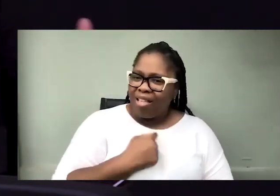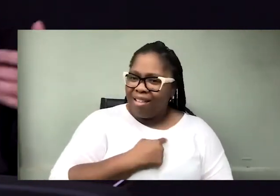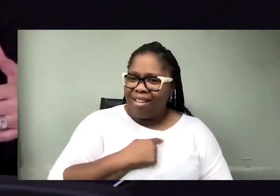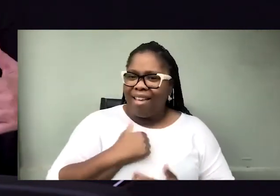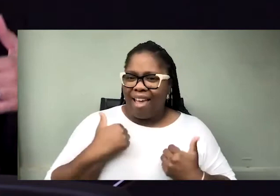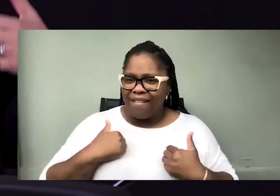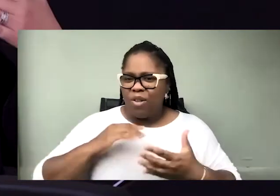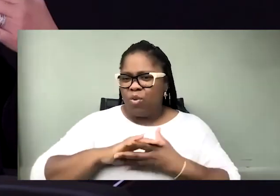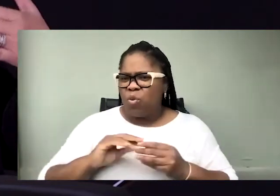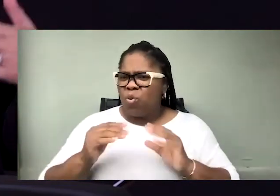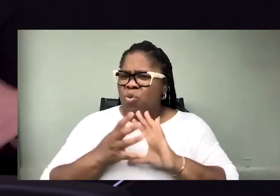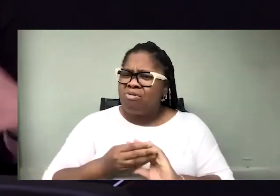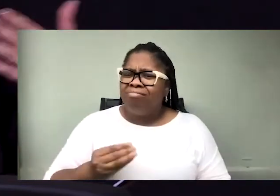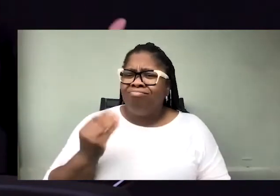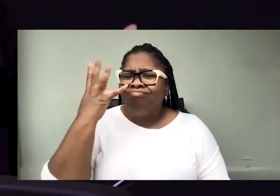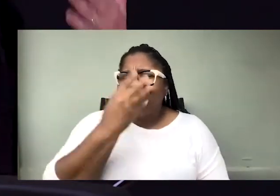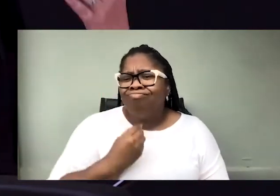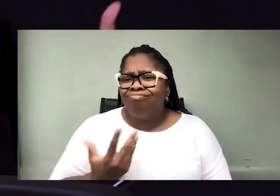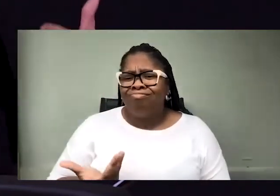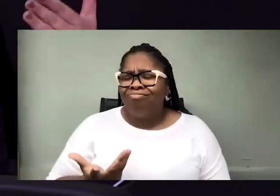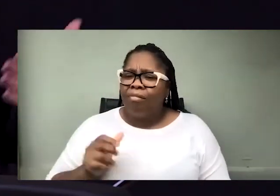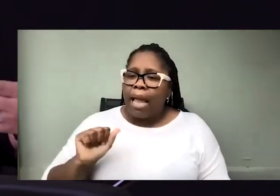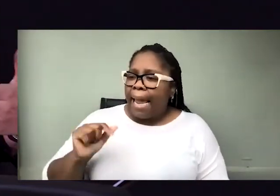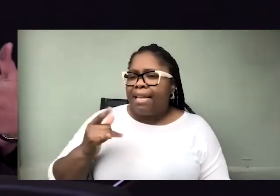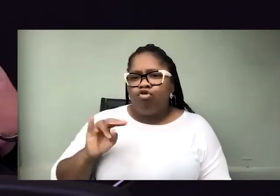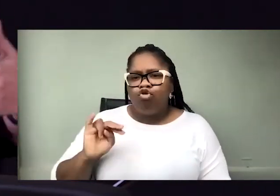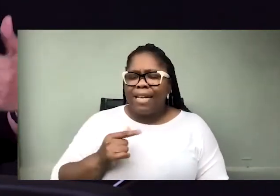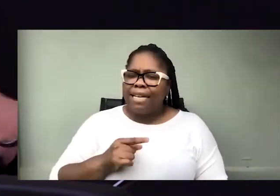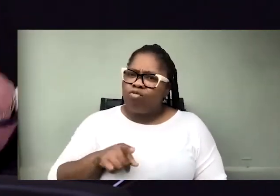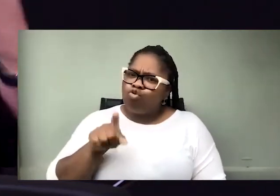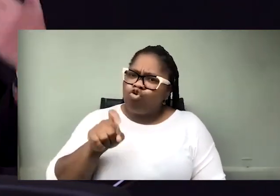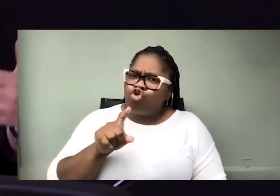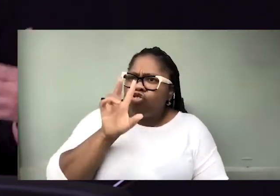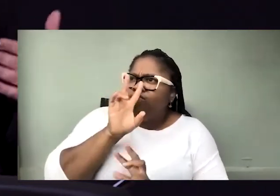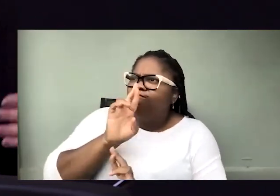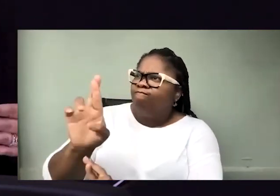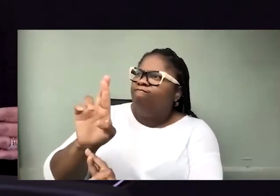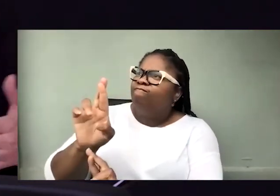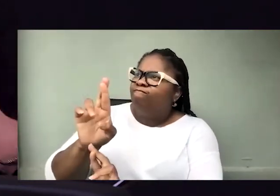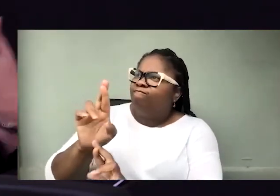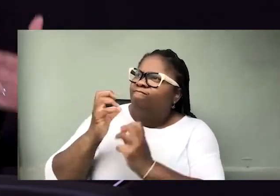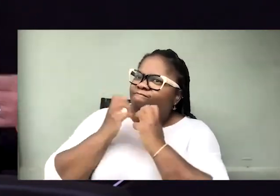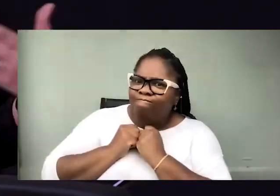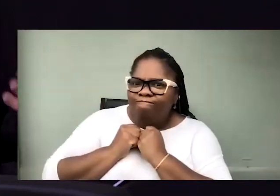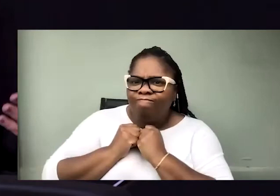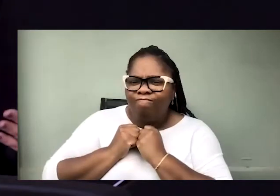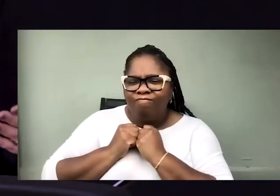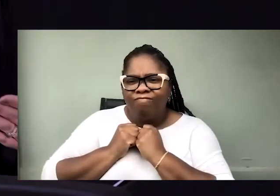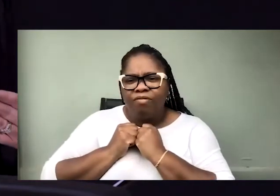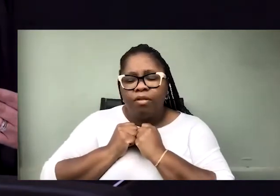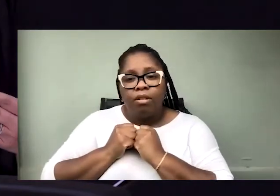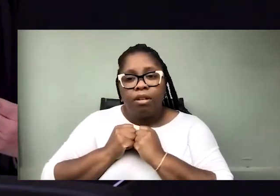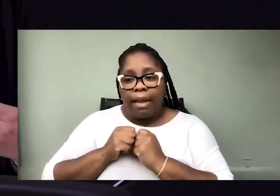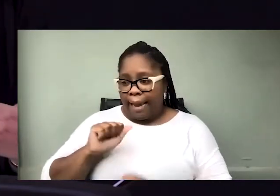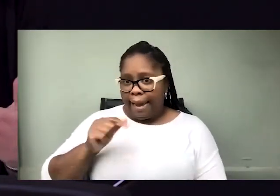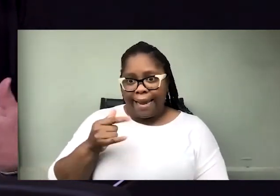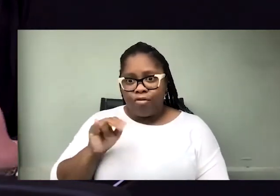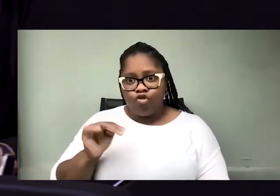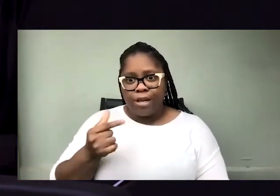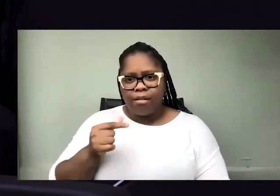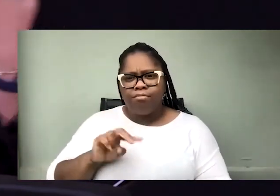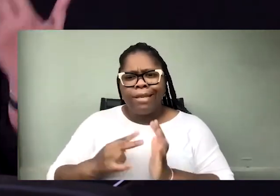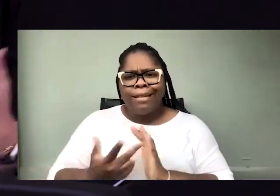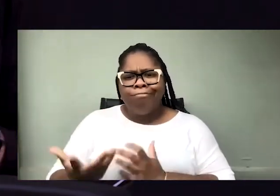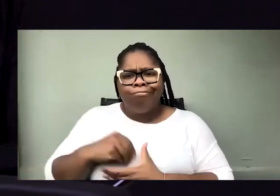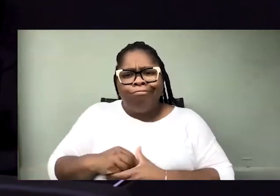we want to have aging be something really revered, but also that with aging comes experience.